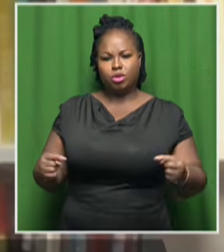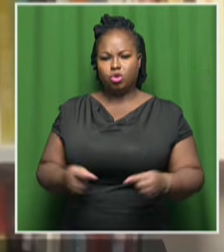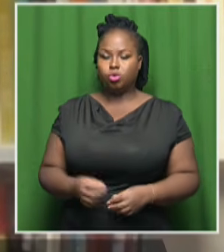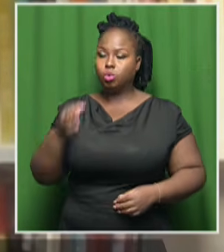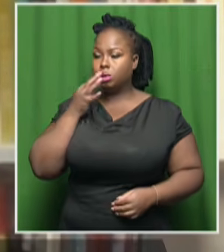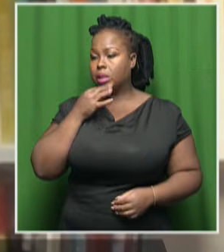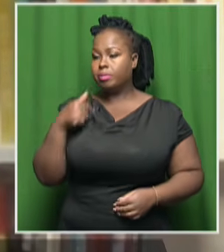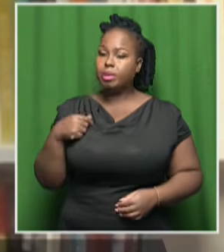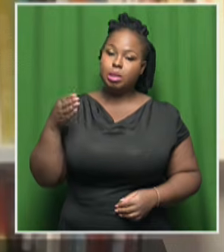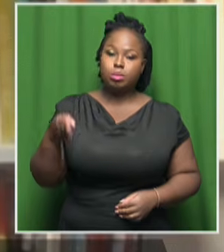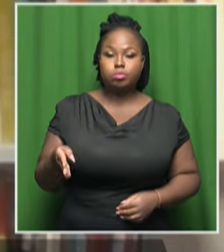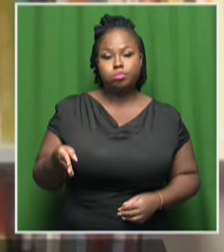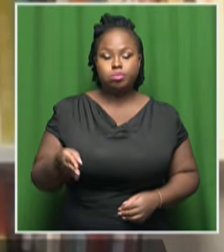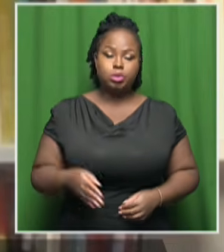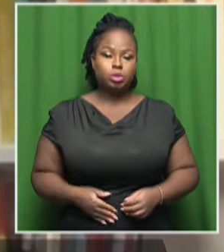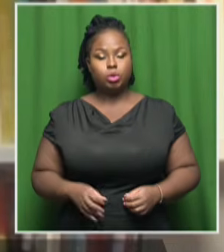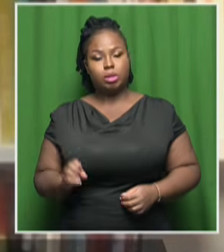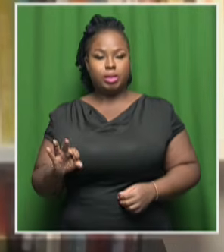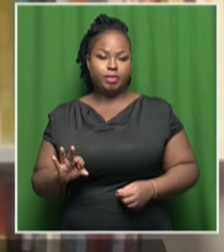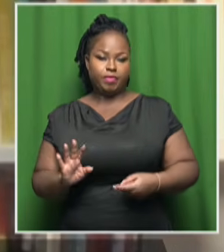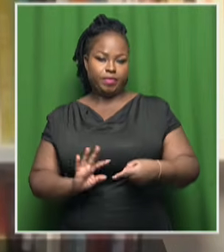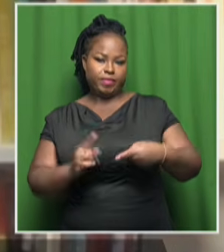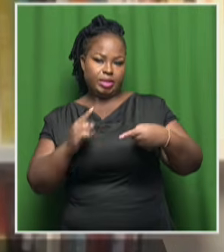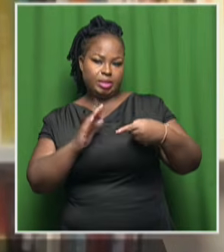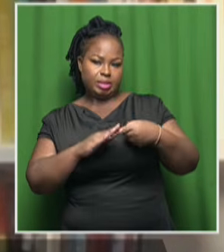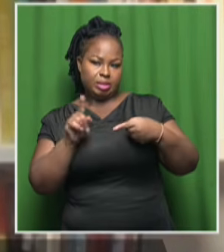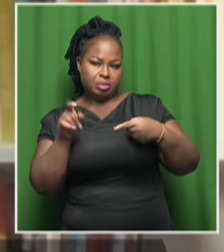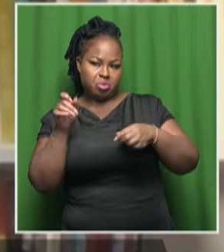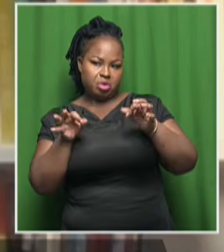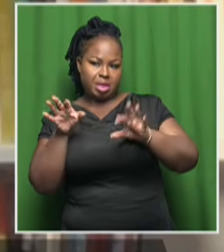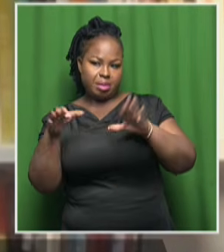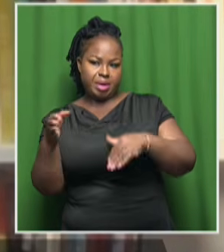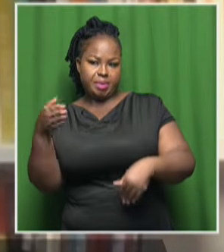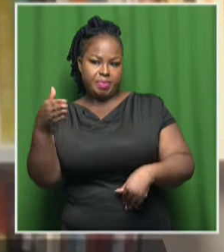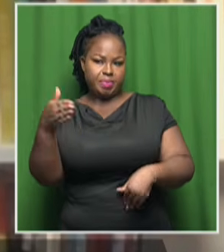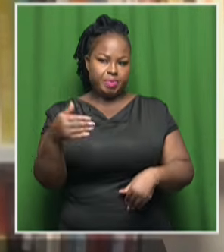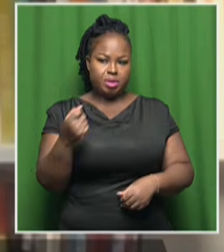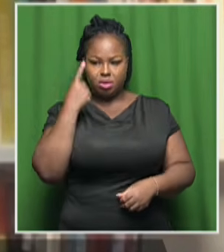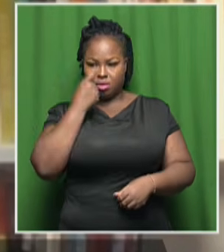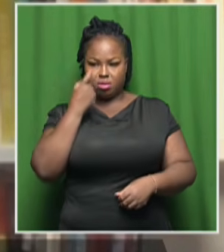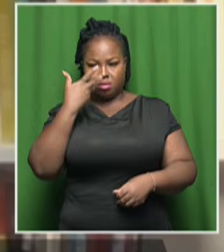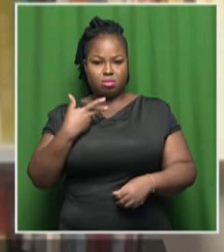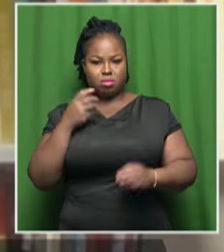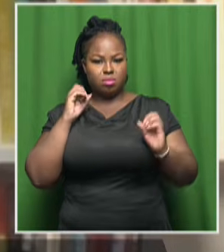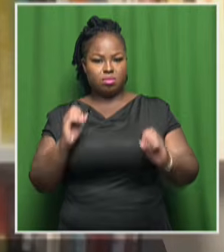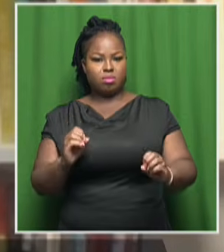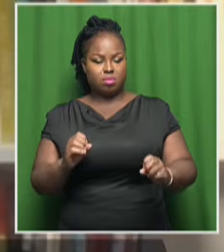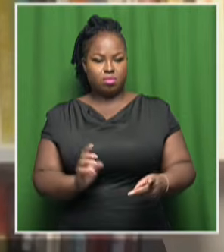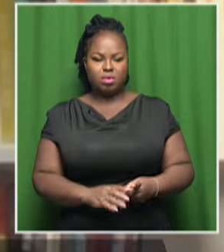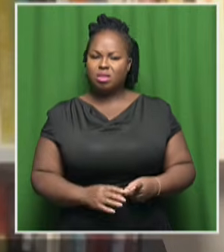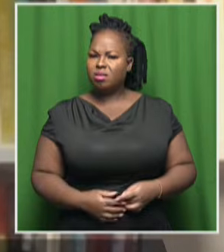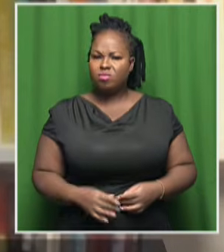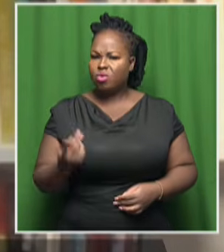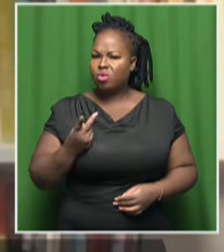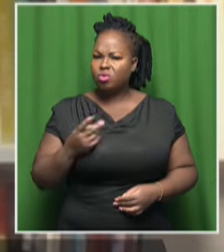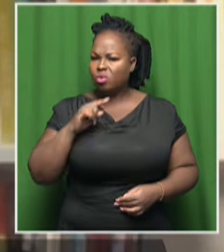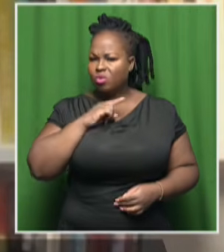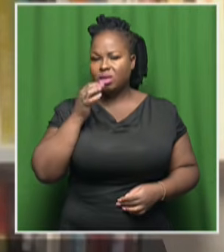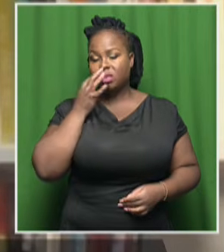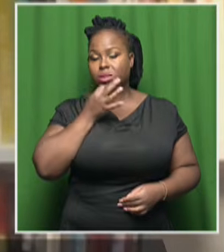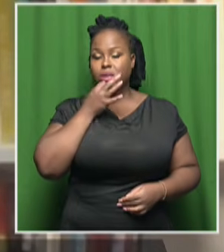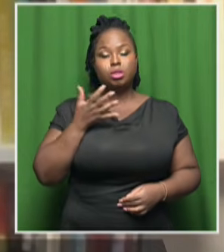I'm going to appear on condition that these other political parties are not going to ask questions from me. And also that condition of saying he wanted